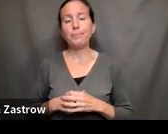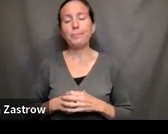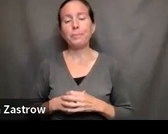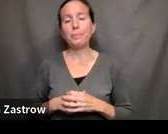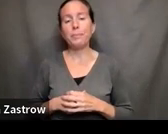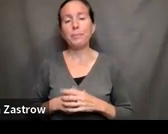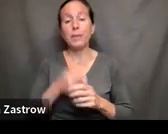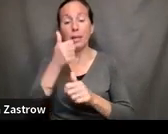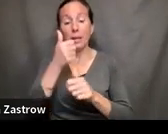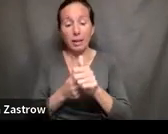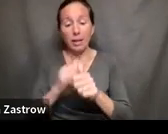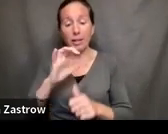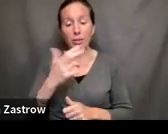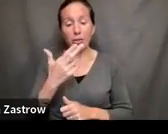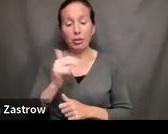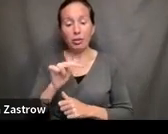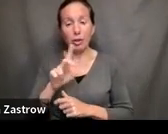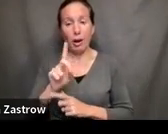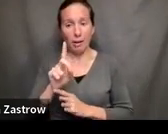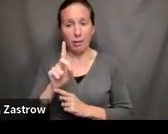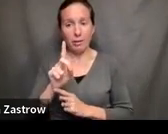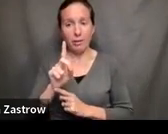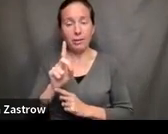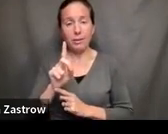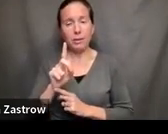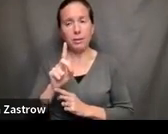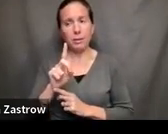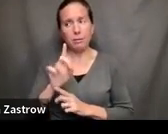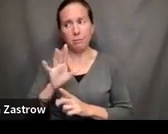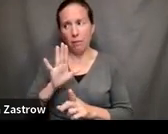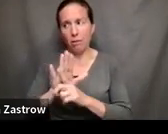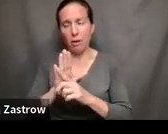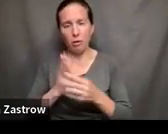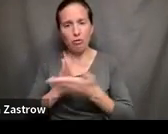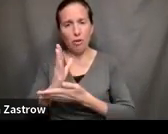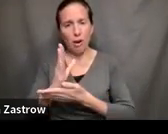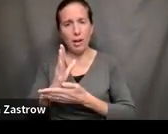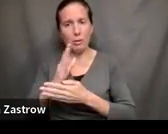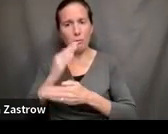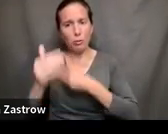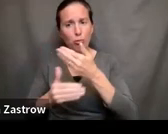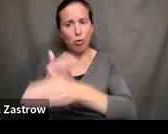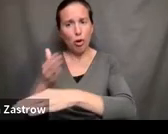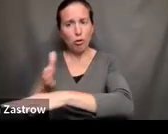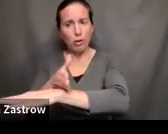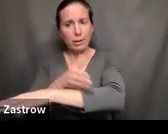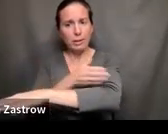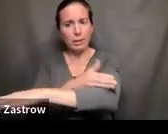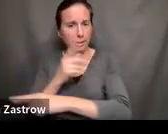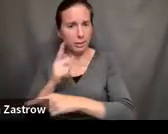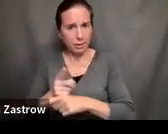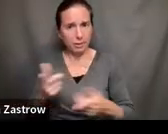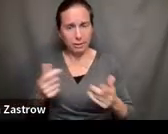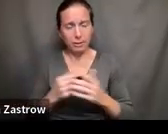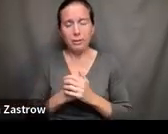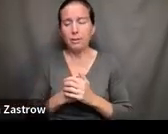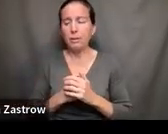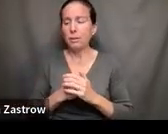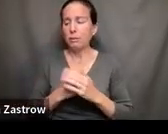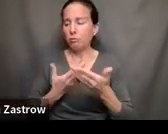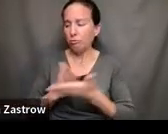Every child has the right to make progress, right? And the right to work